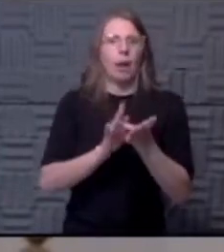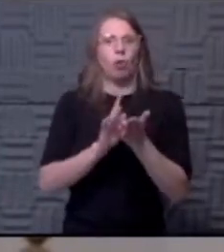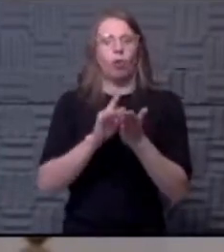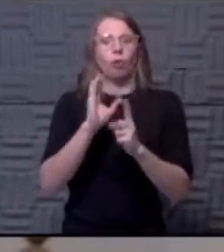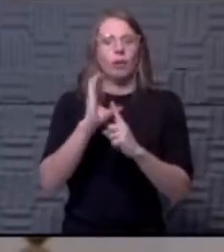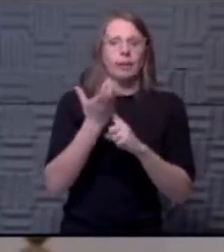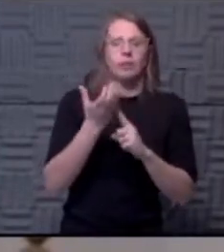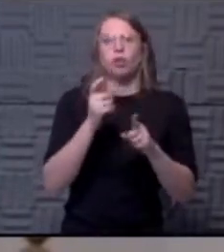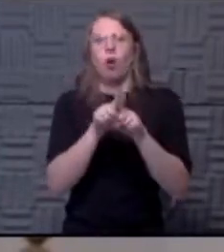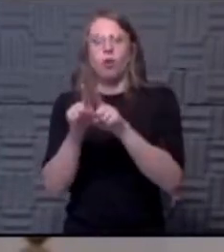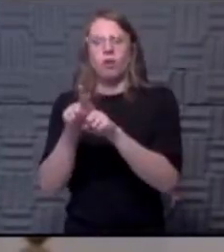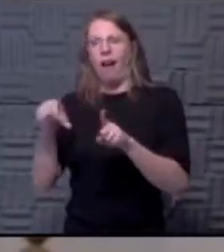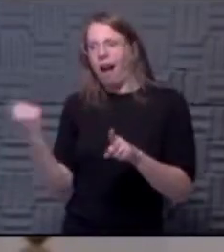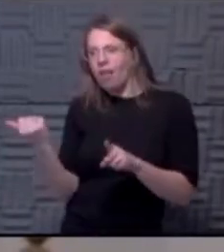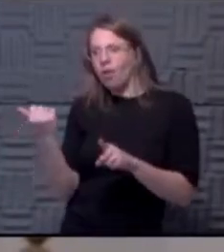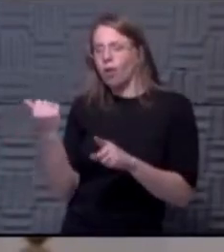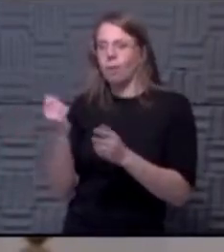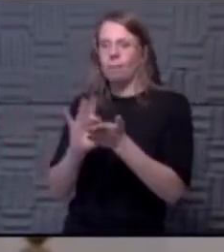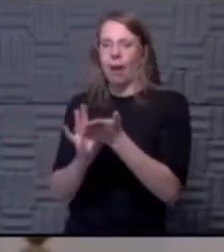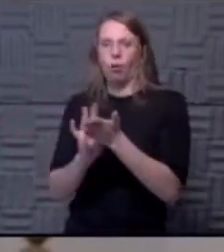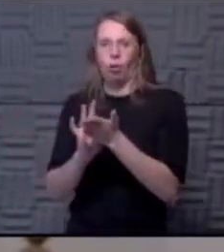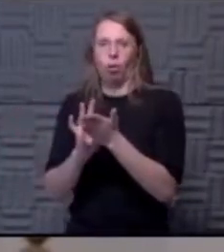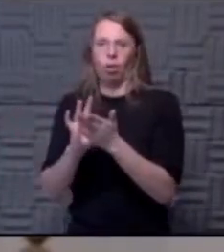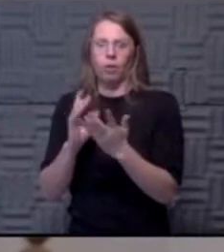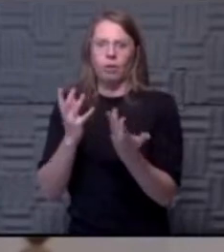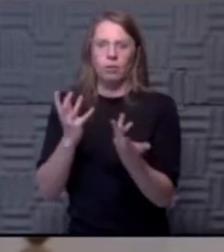condition and what's an other medical condition.